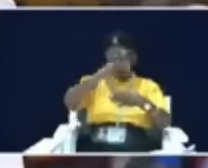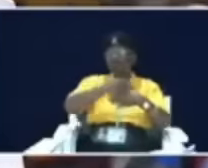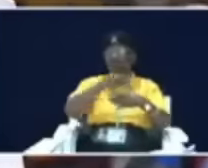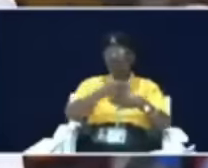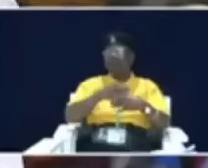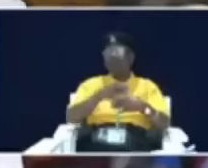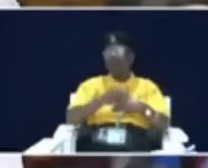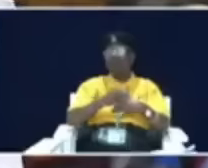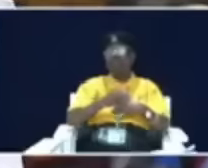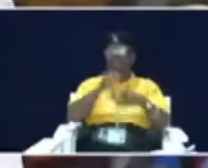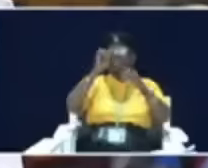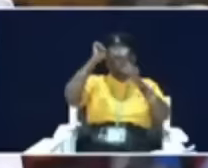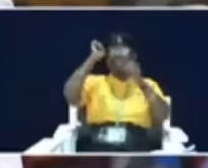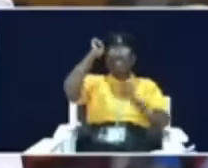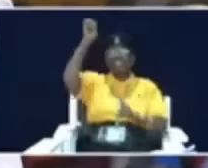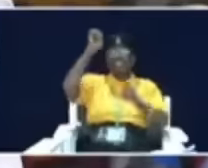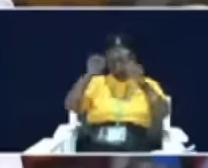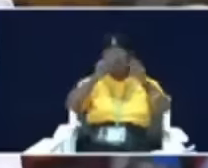Can pull them down.